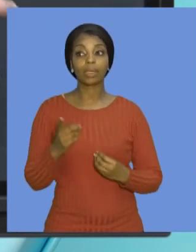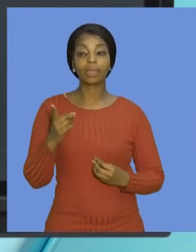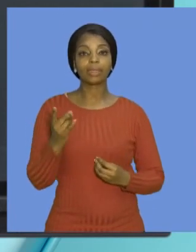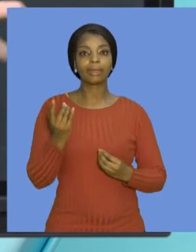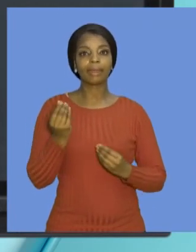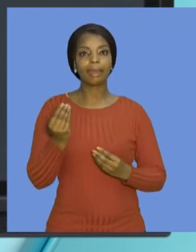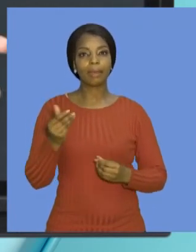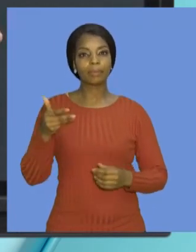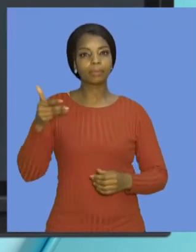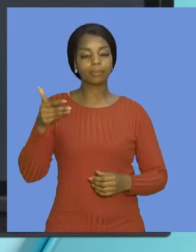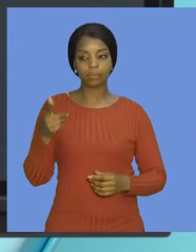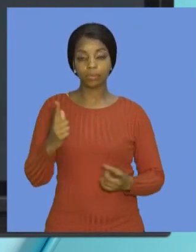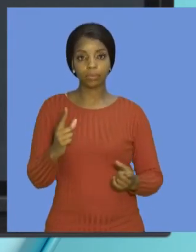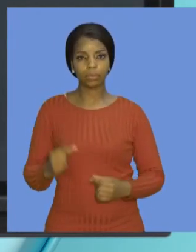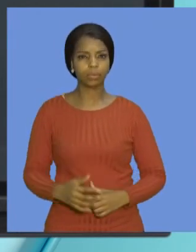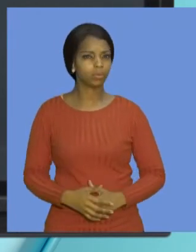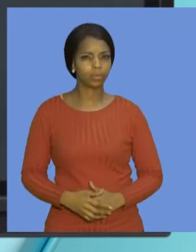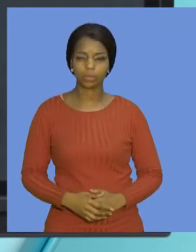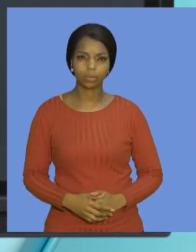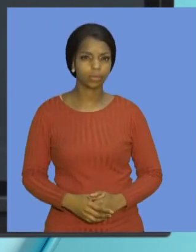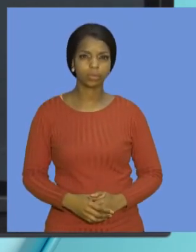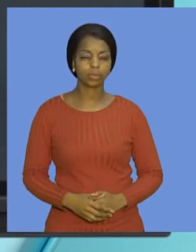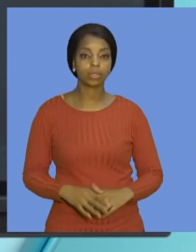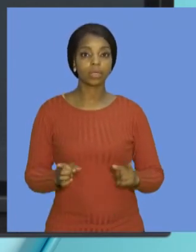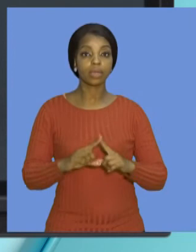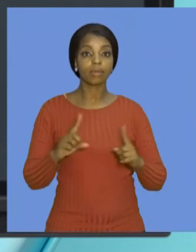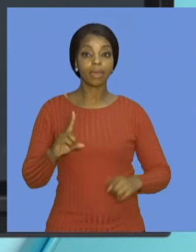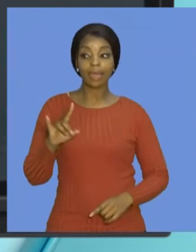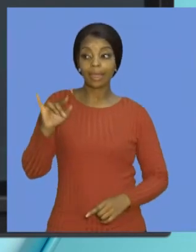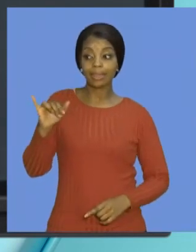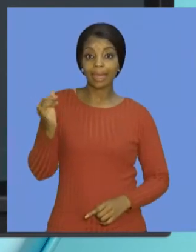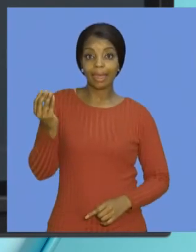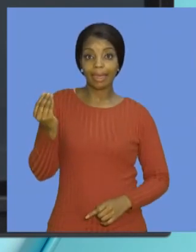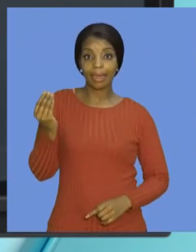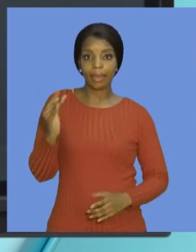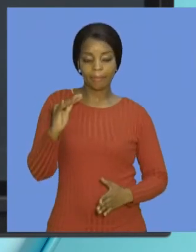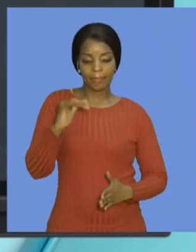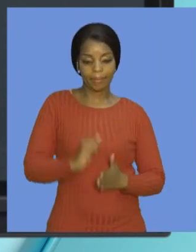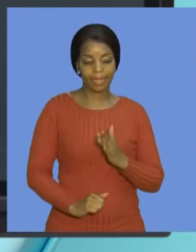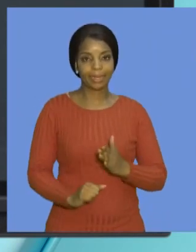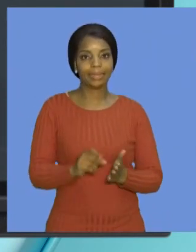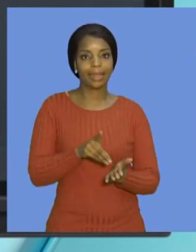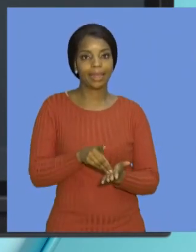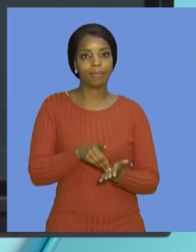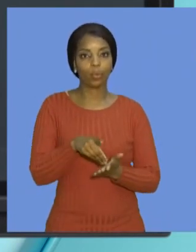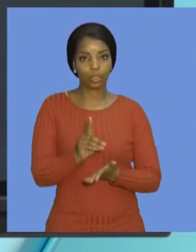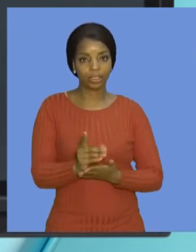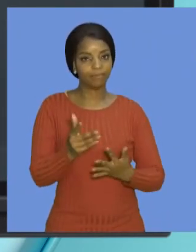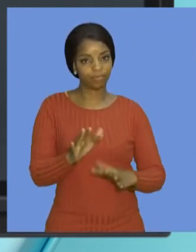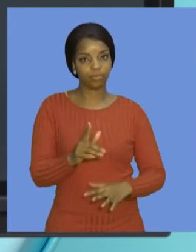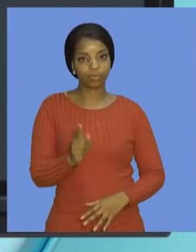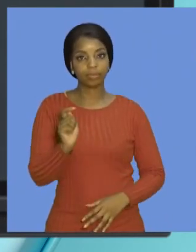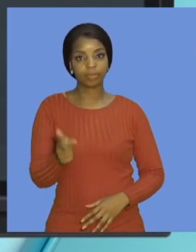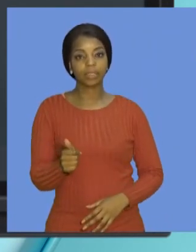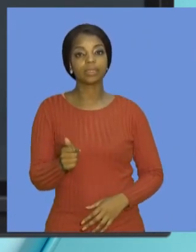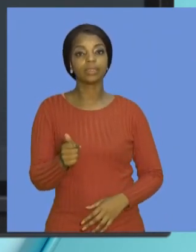amount that this thing cost. Instead, it is that amount minus the deposit that they paid. So we're going